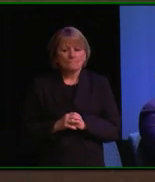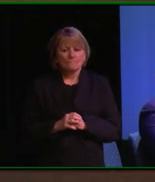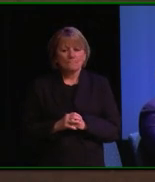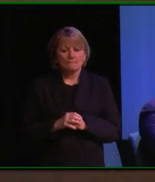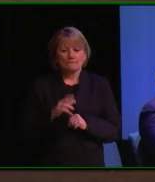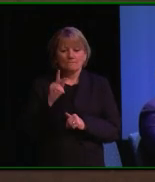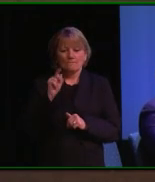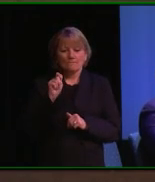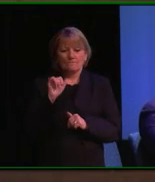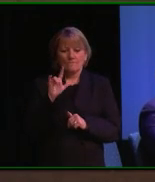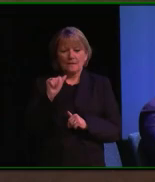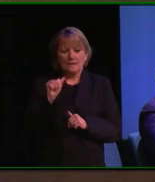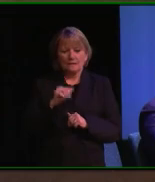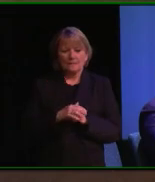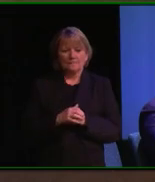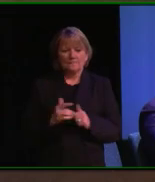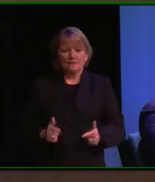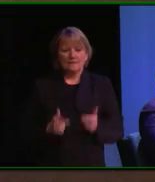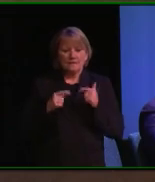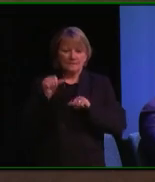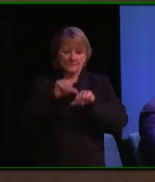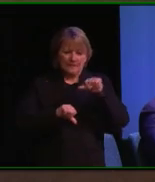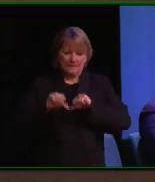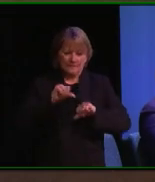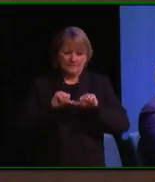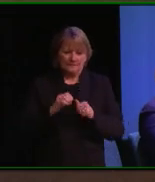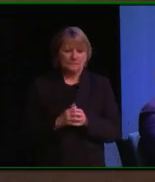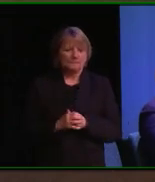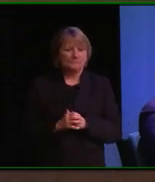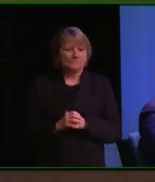Kayla Paige Pacheco, Life Sciences.